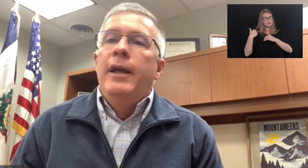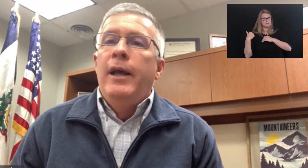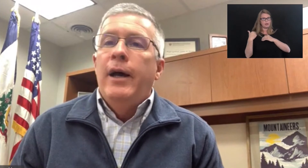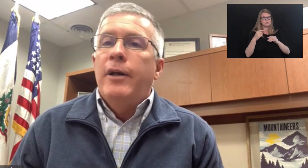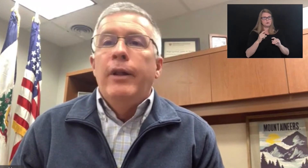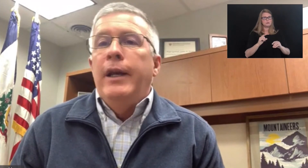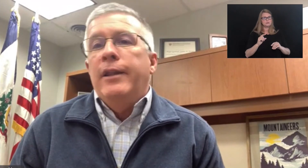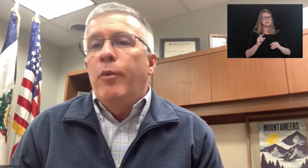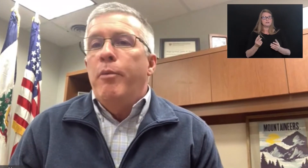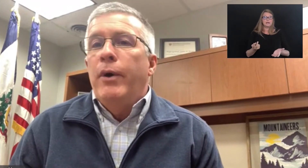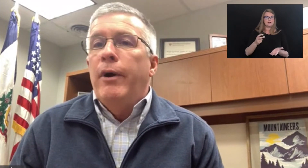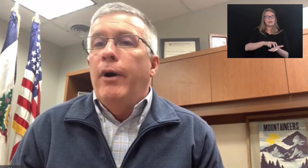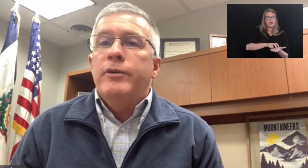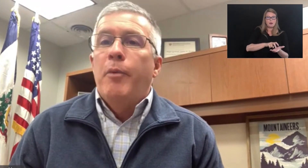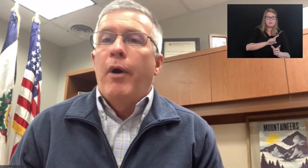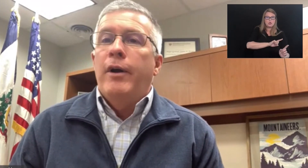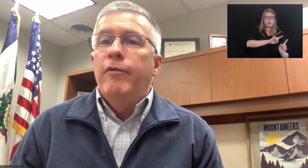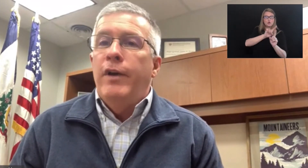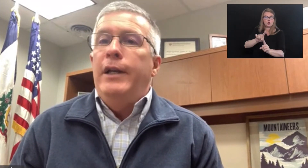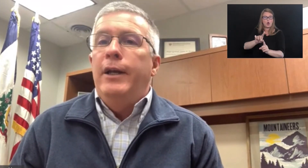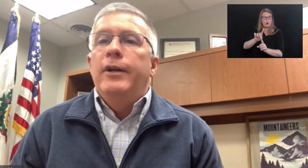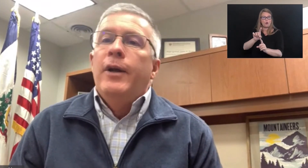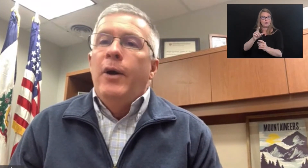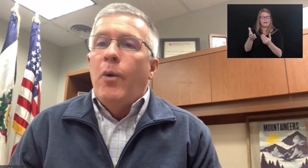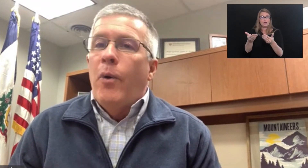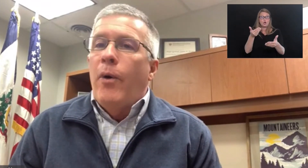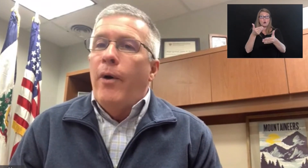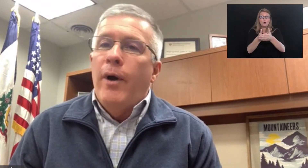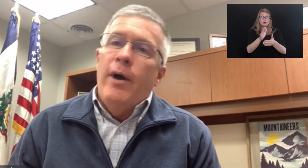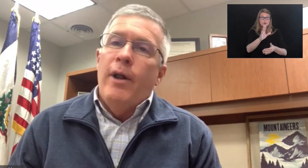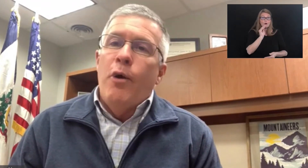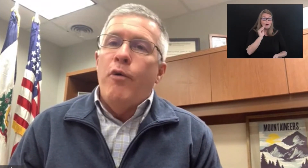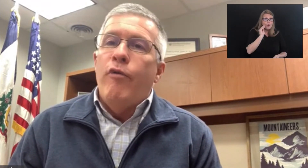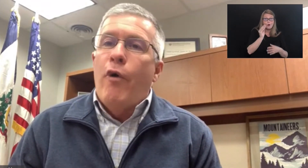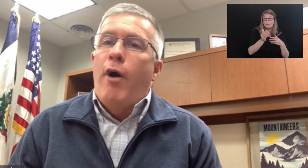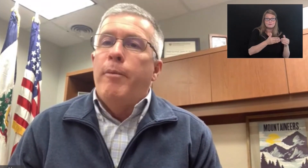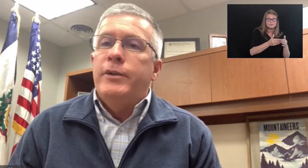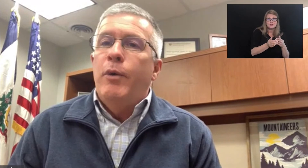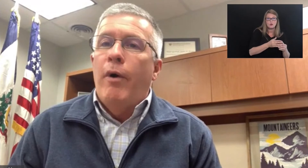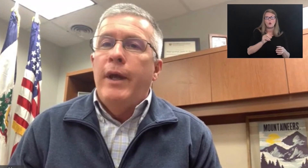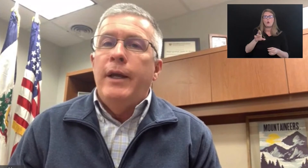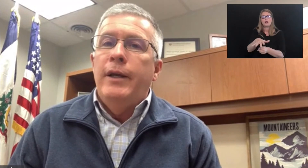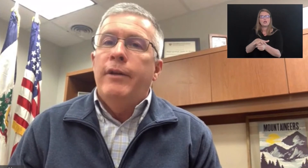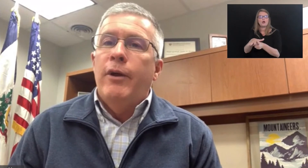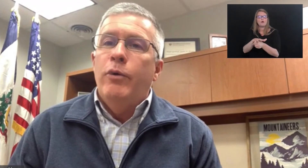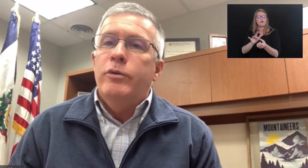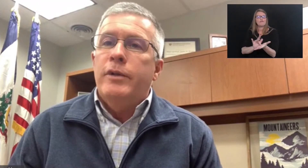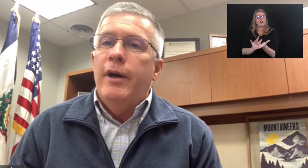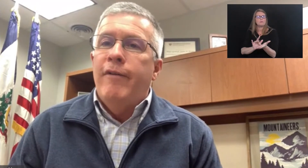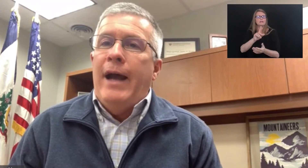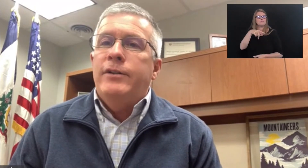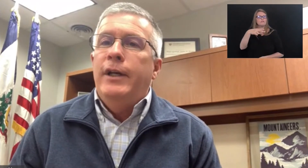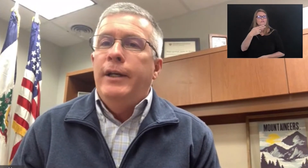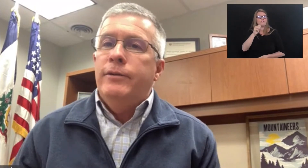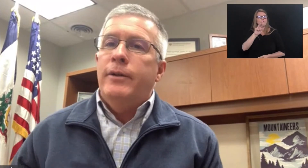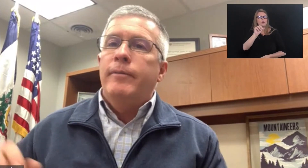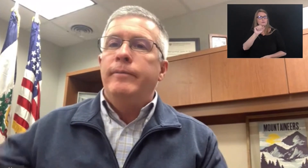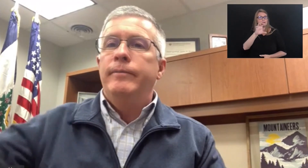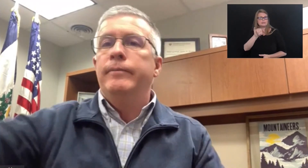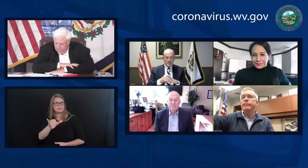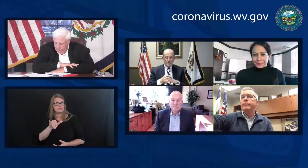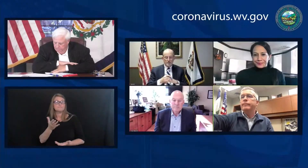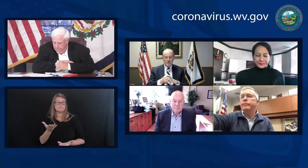at a clinic that we put on somewhere convenient or a local pharmacy where they can get those